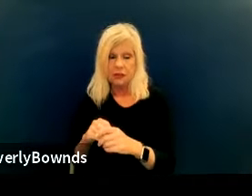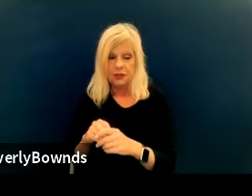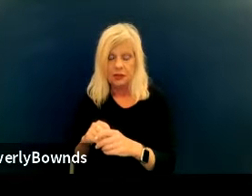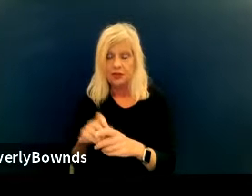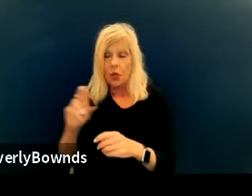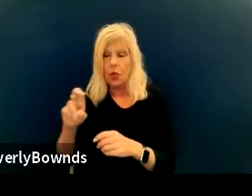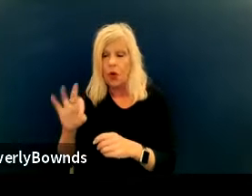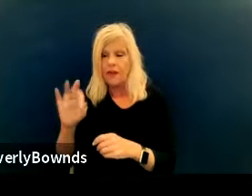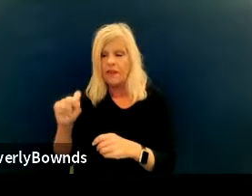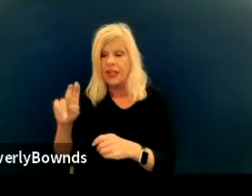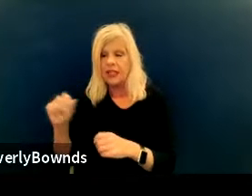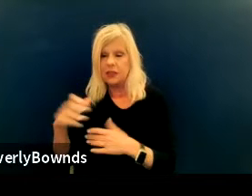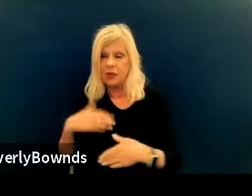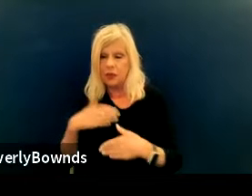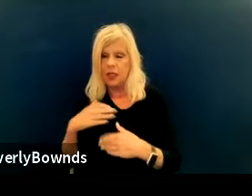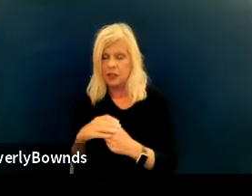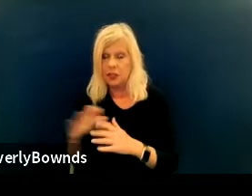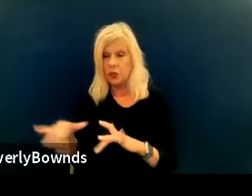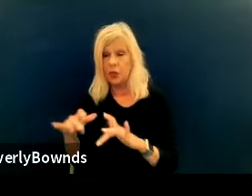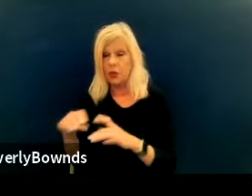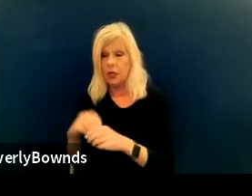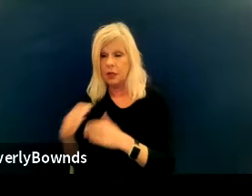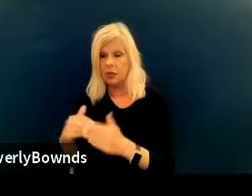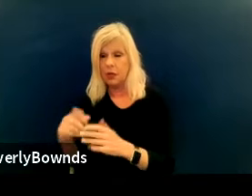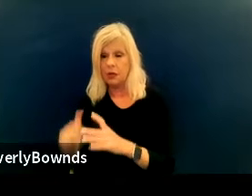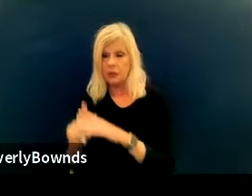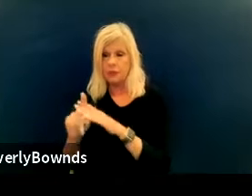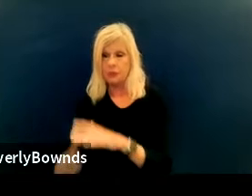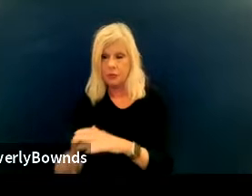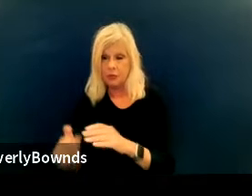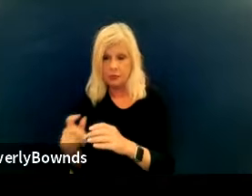sport, fitness, and recreation. Next slide.